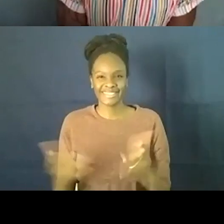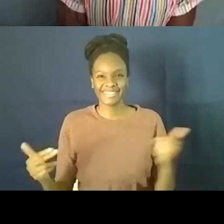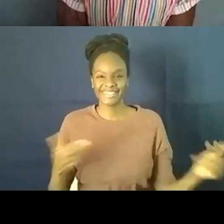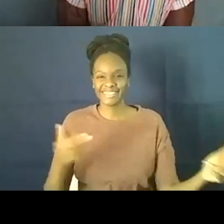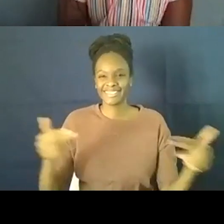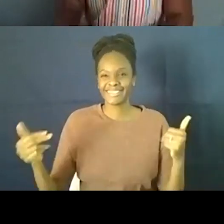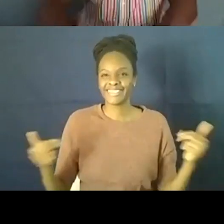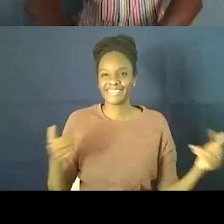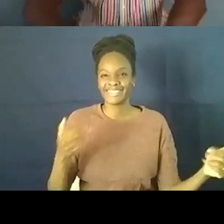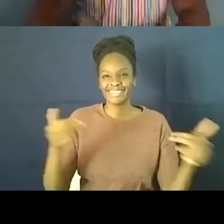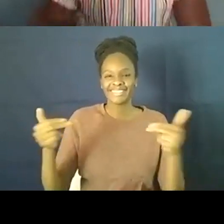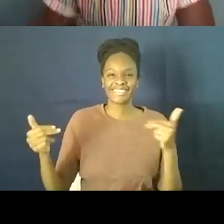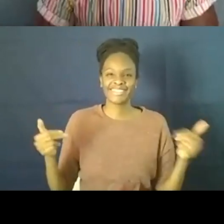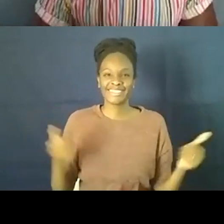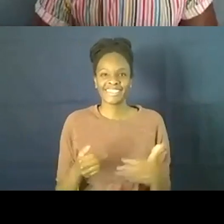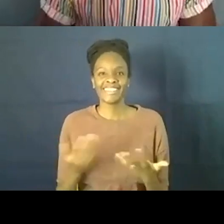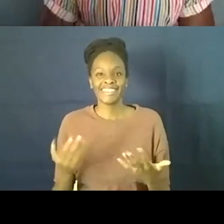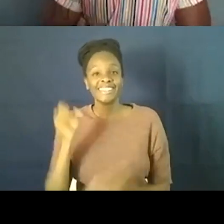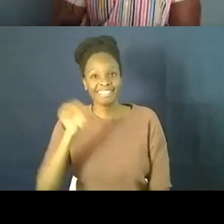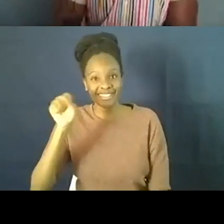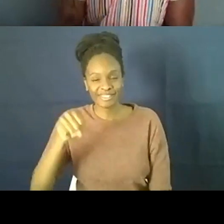We discussed it vigorously.